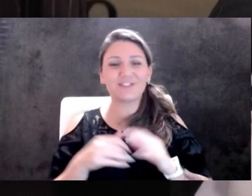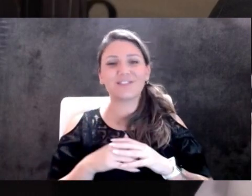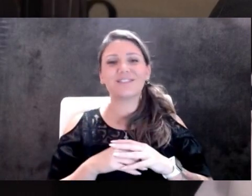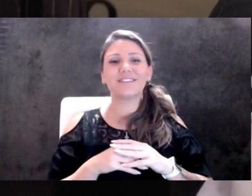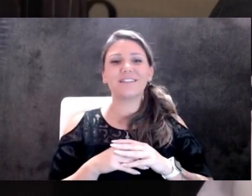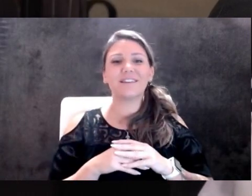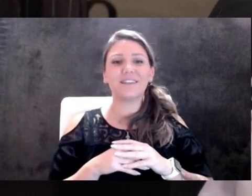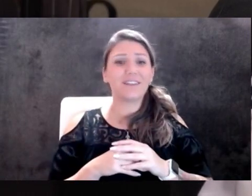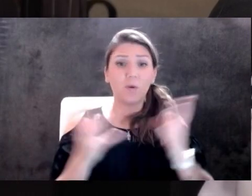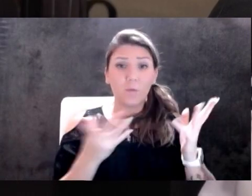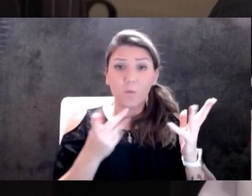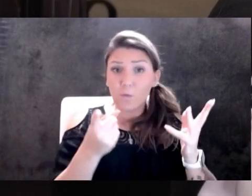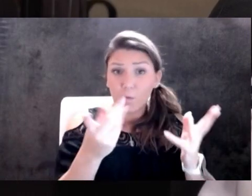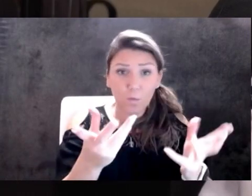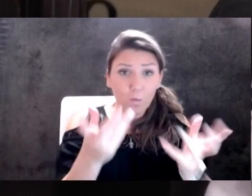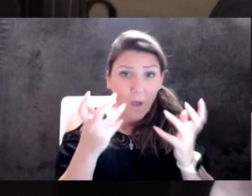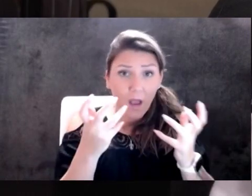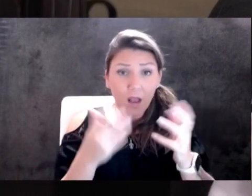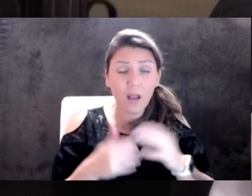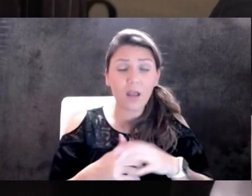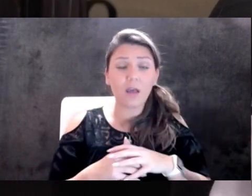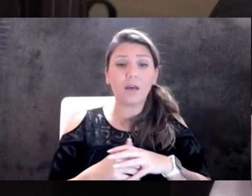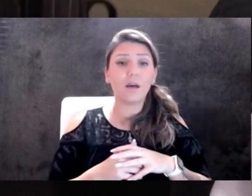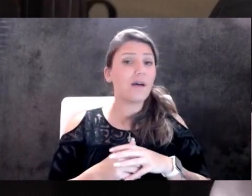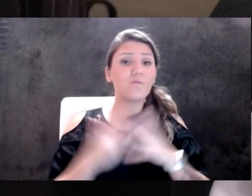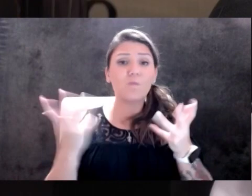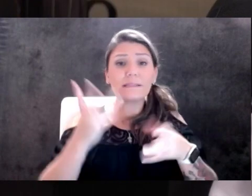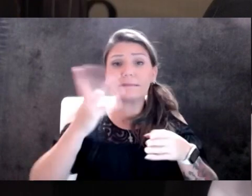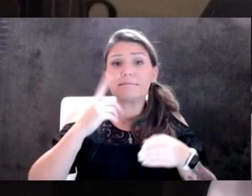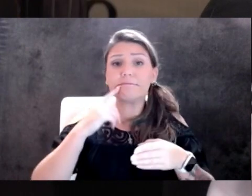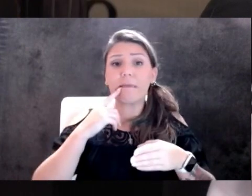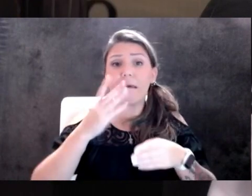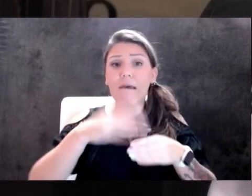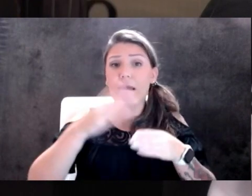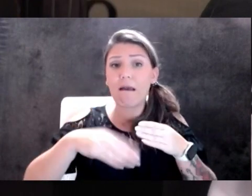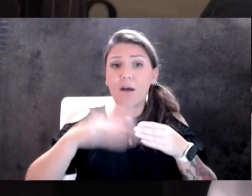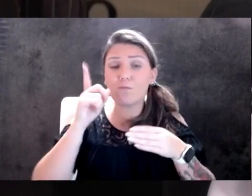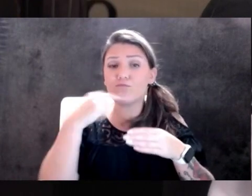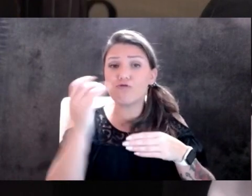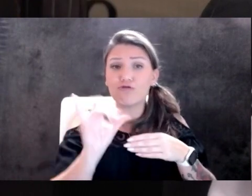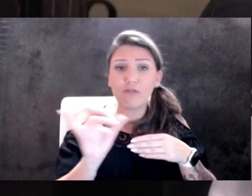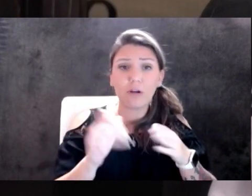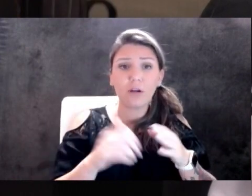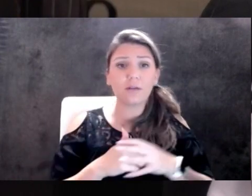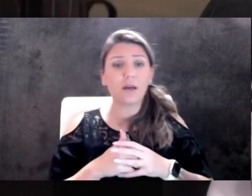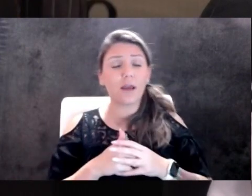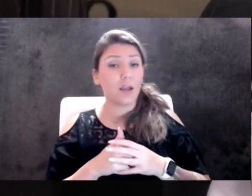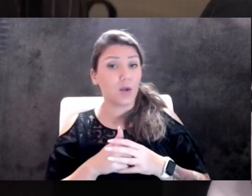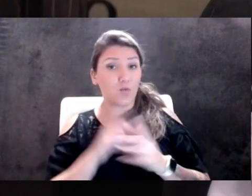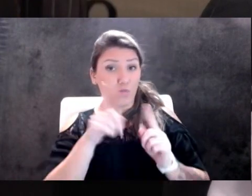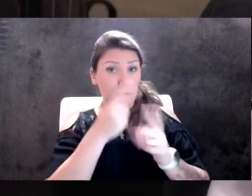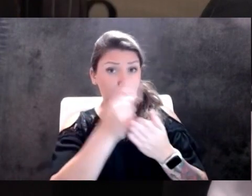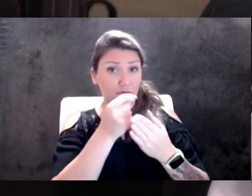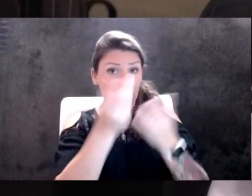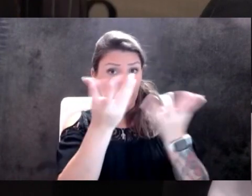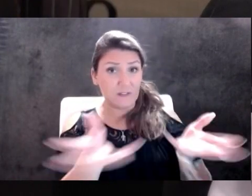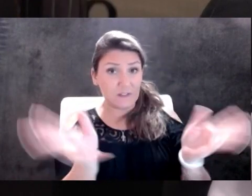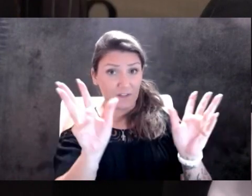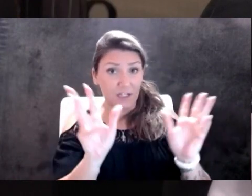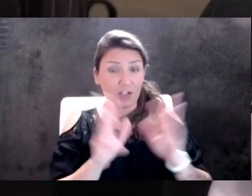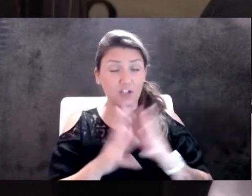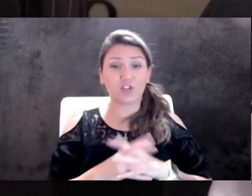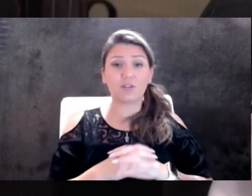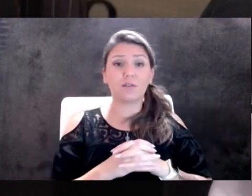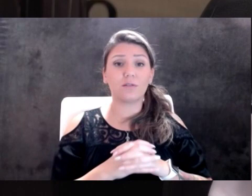want? What is the outcome that you're looking for at the end of this treatment? And again, be